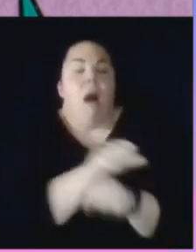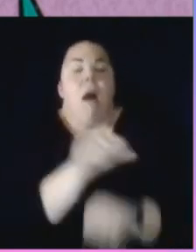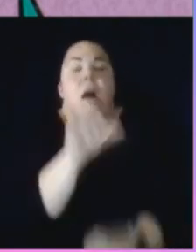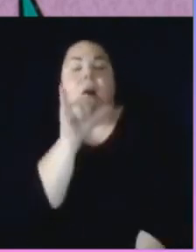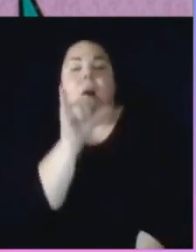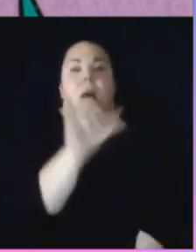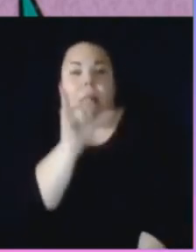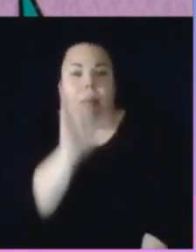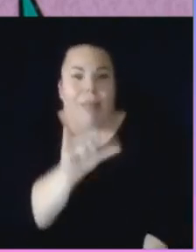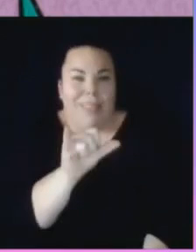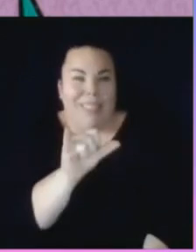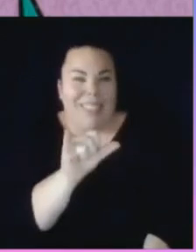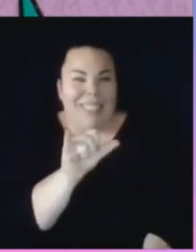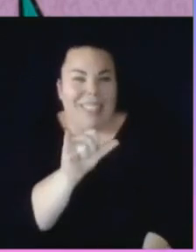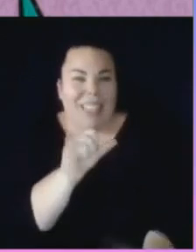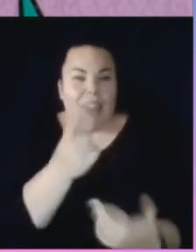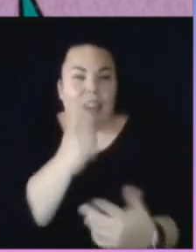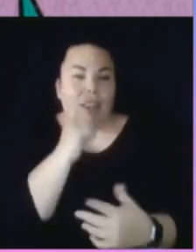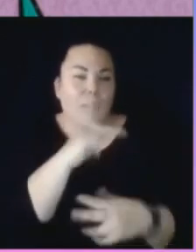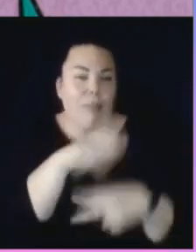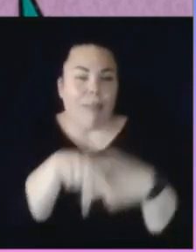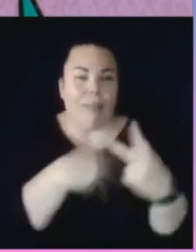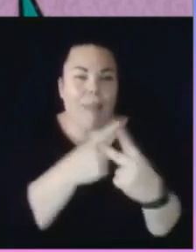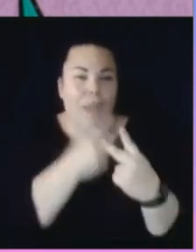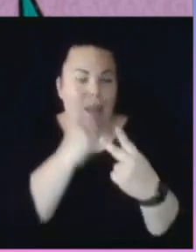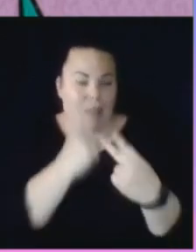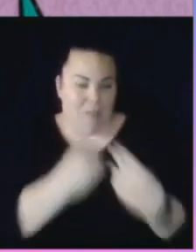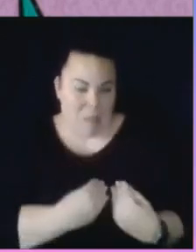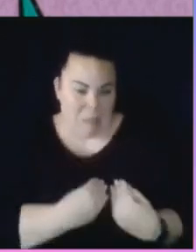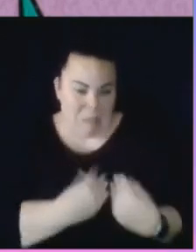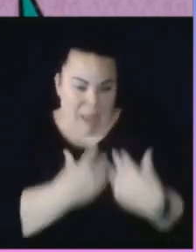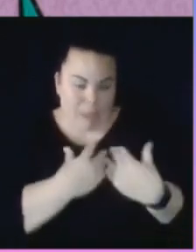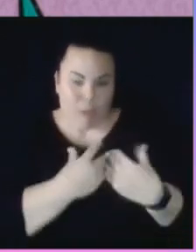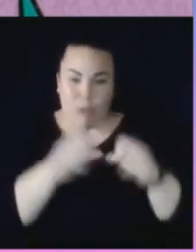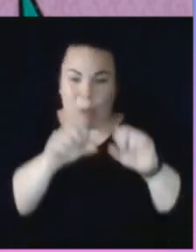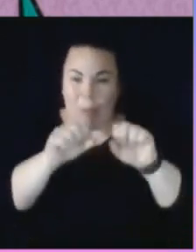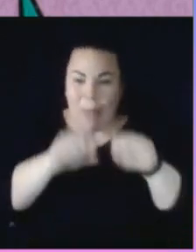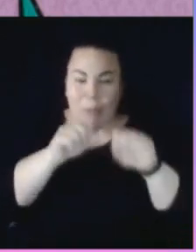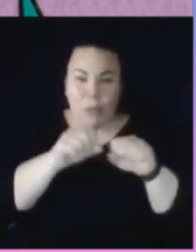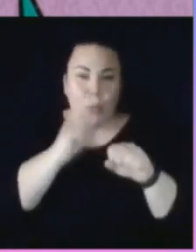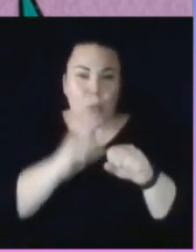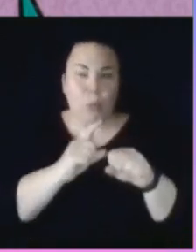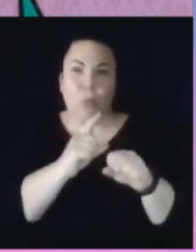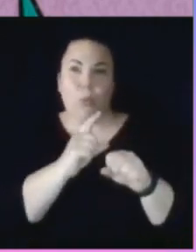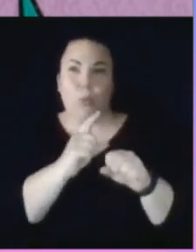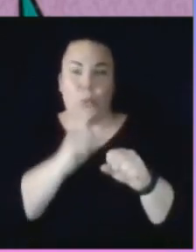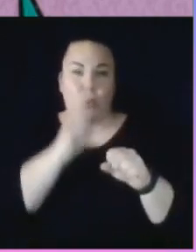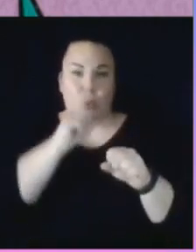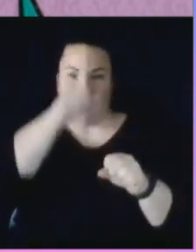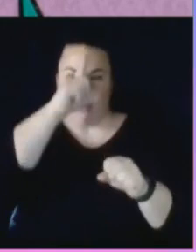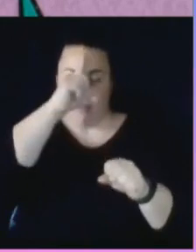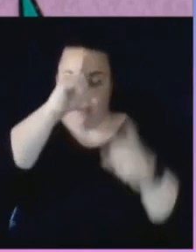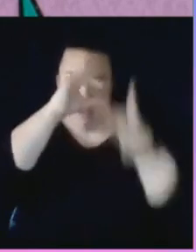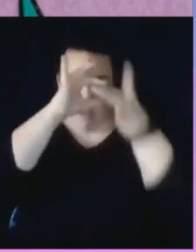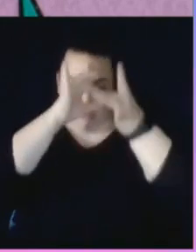magic that comes from being able to realign your mind, body, and spirit that is so powerful that it's worth it.